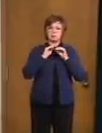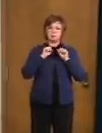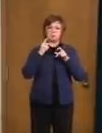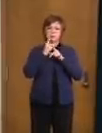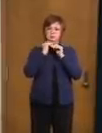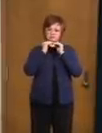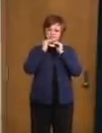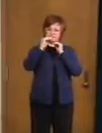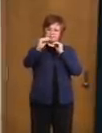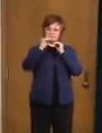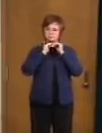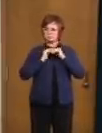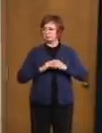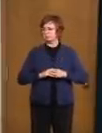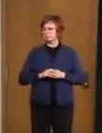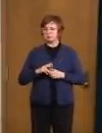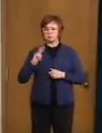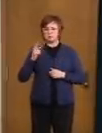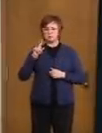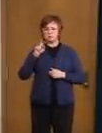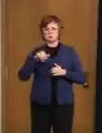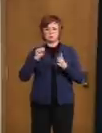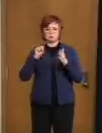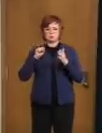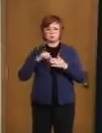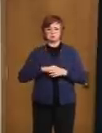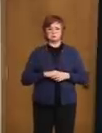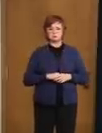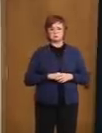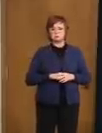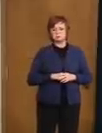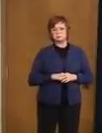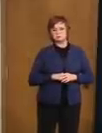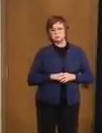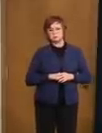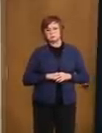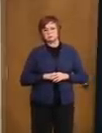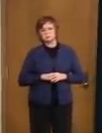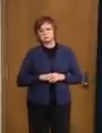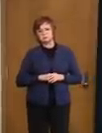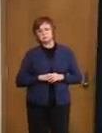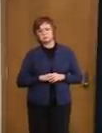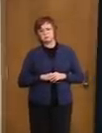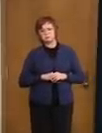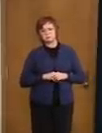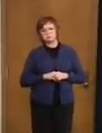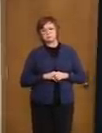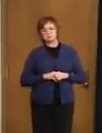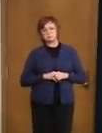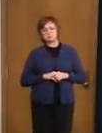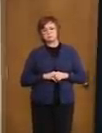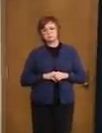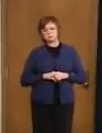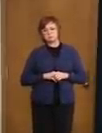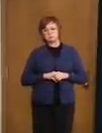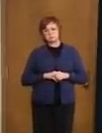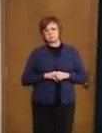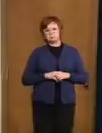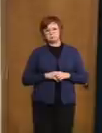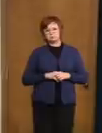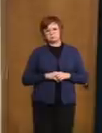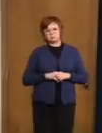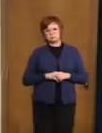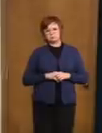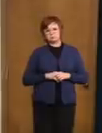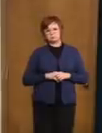time. Follow-up? Just on that last point there, so do you see a scenario where